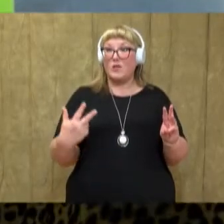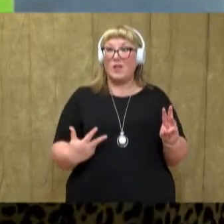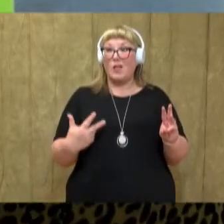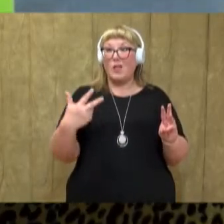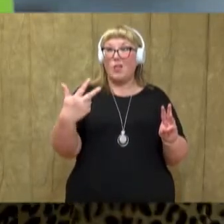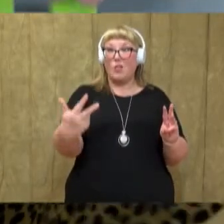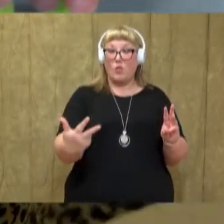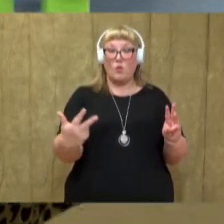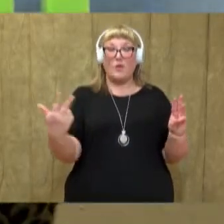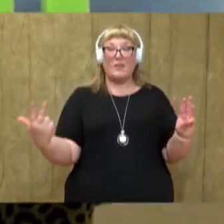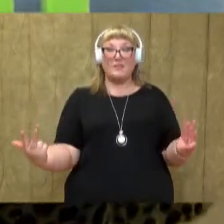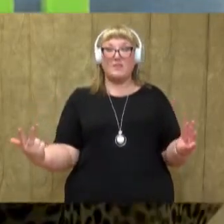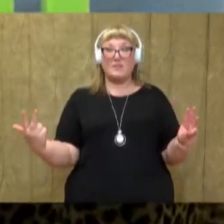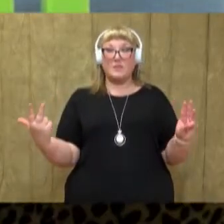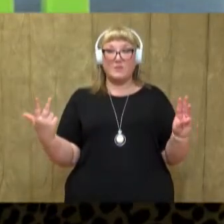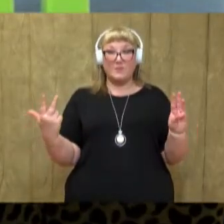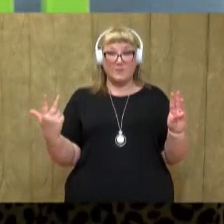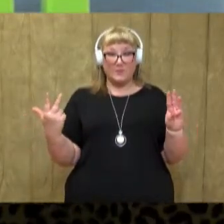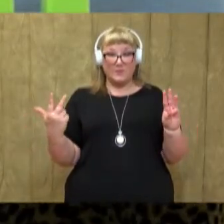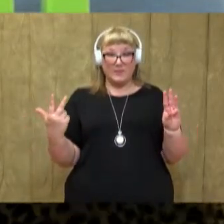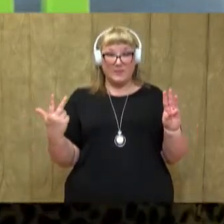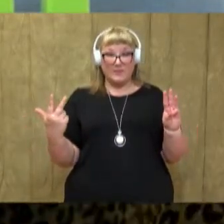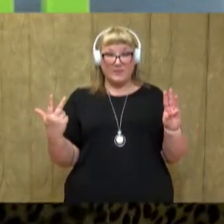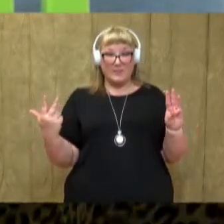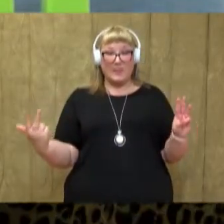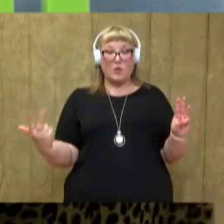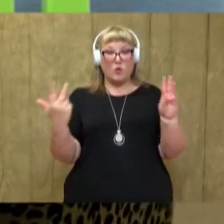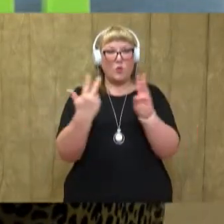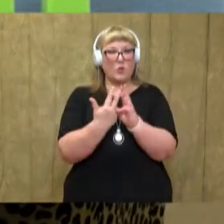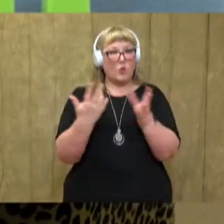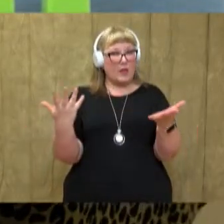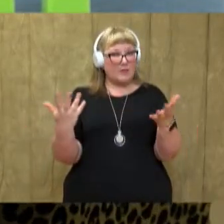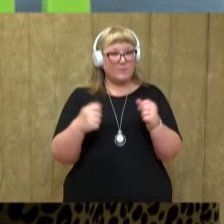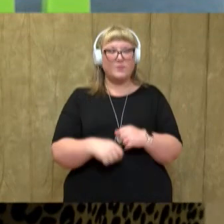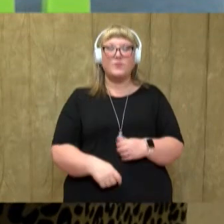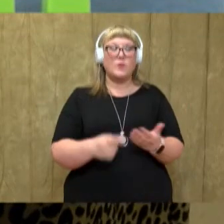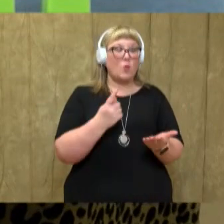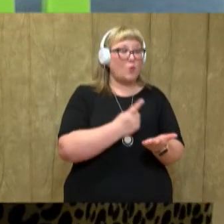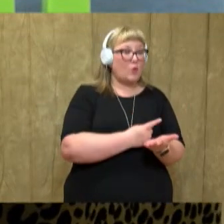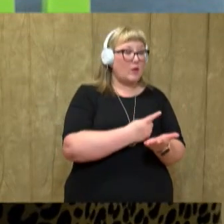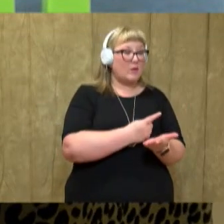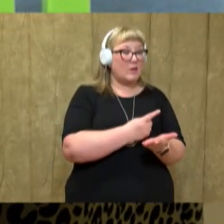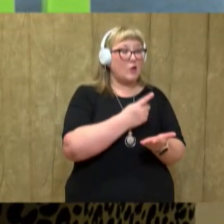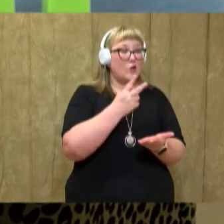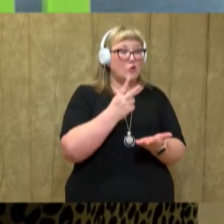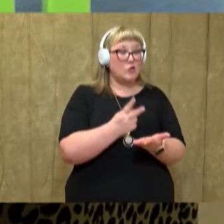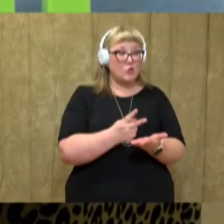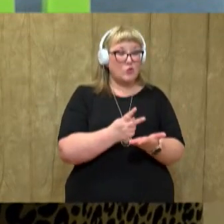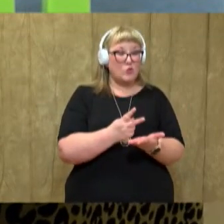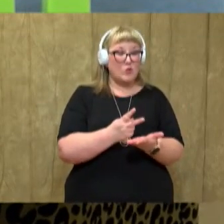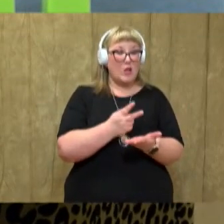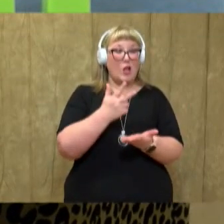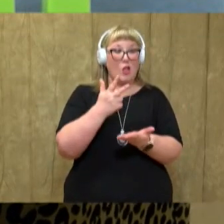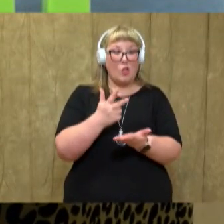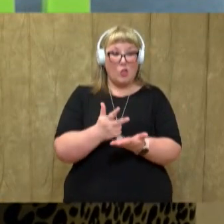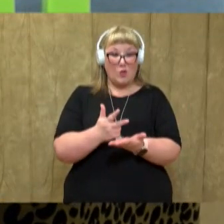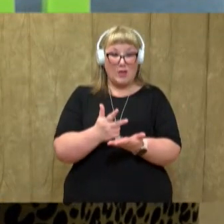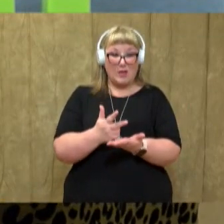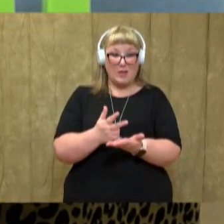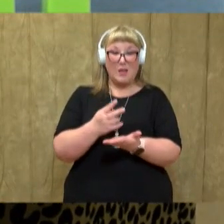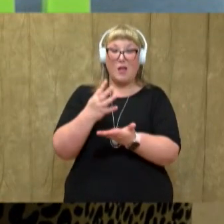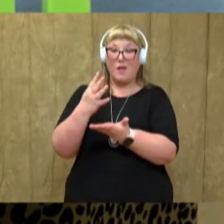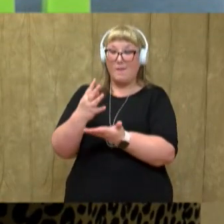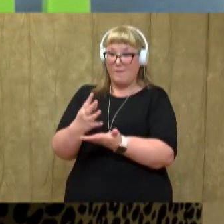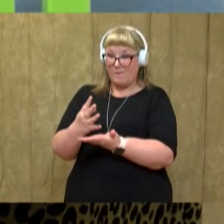2, 3. Excellent job. Let's count them all up together. Are you ready? 1, 2,